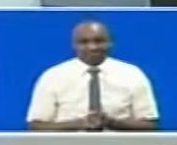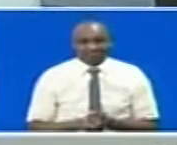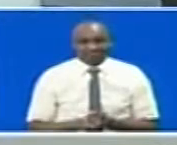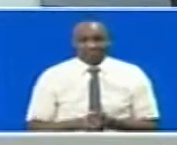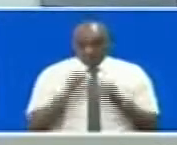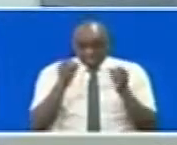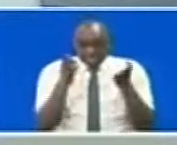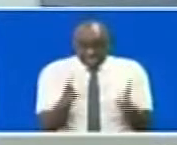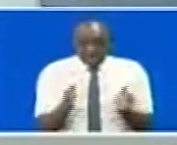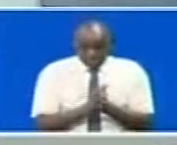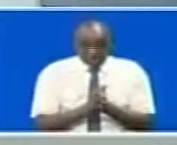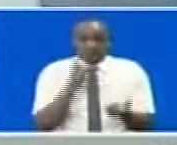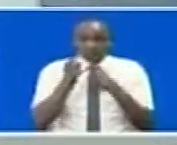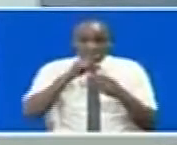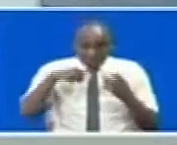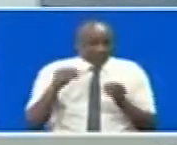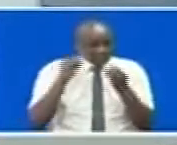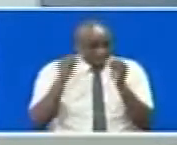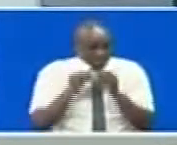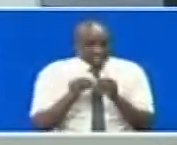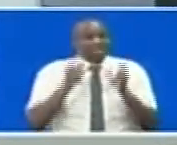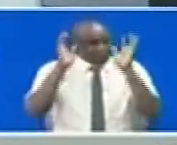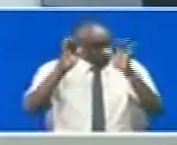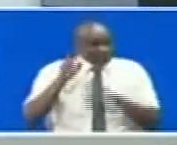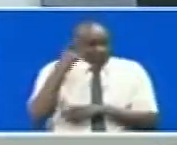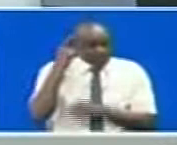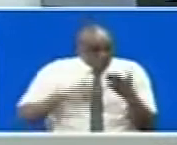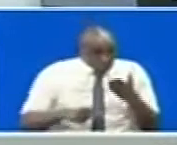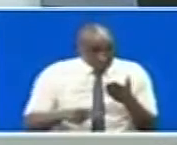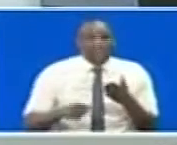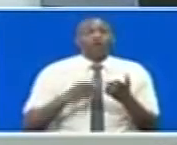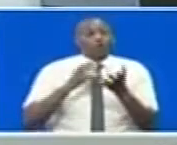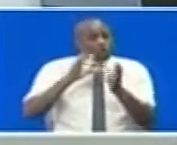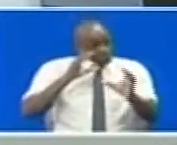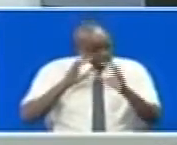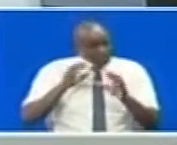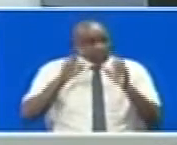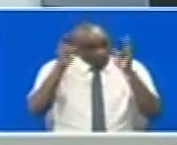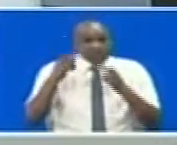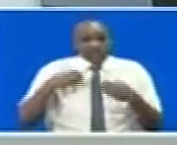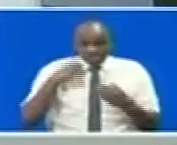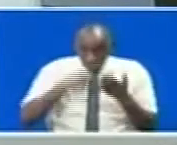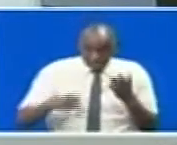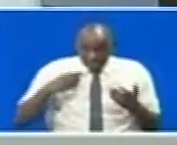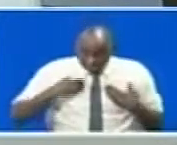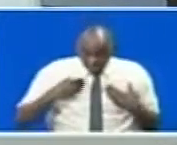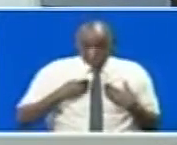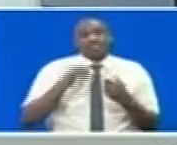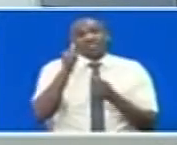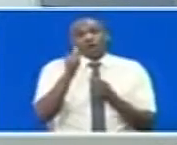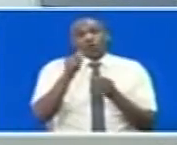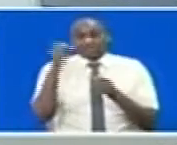All right, so now while we're speaking about numbers, it's important to remember that the conversation we're having now is that of the ballooning wage bill,